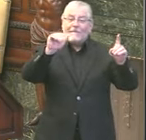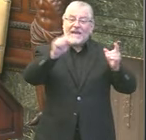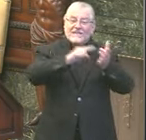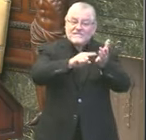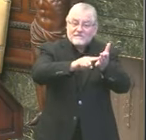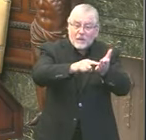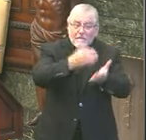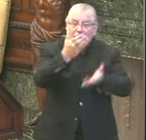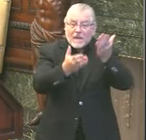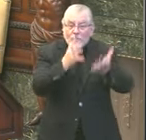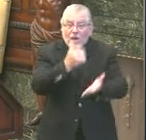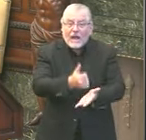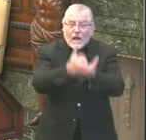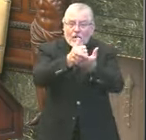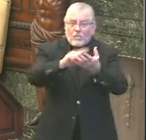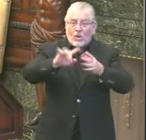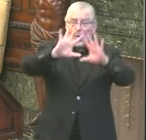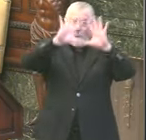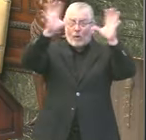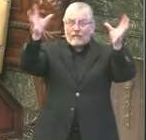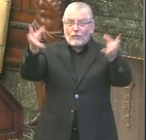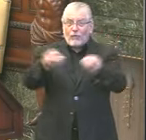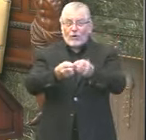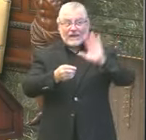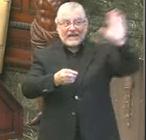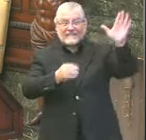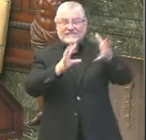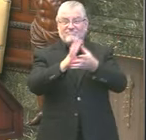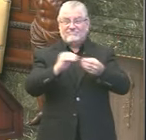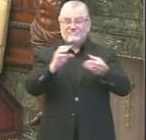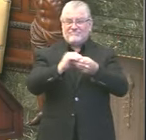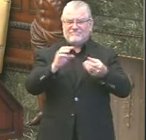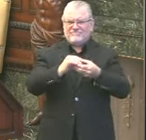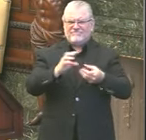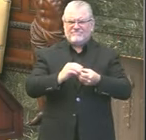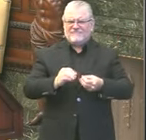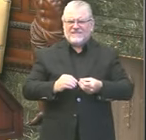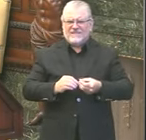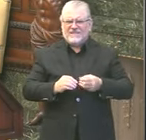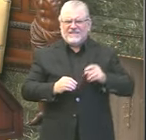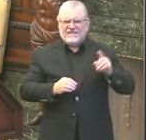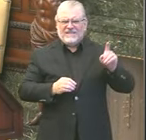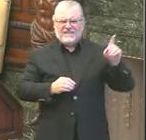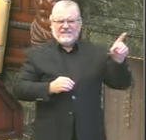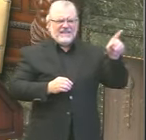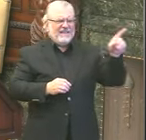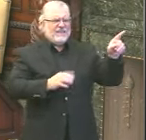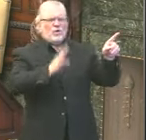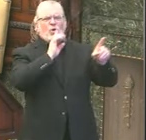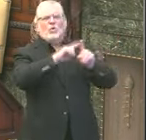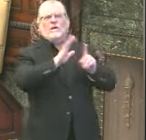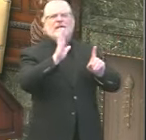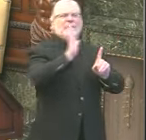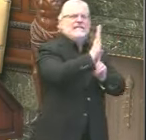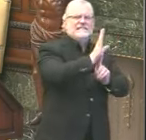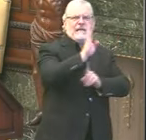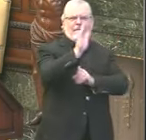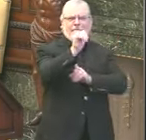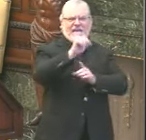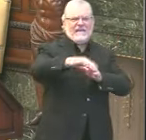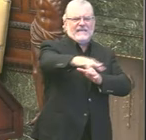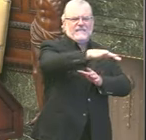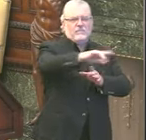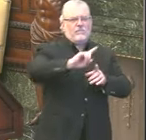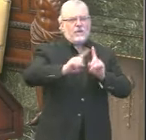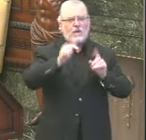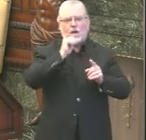the overall message, as I interpret it, was to his base and not necessarily to the entire country. Do you think that, he's